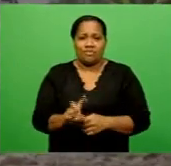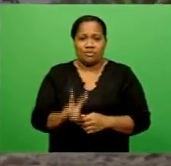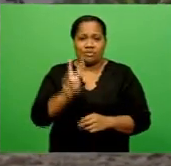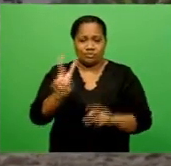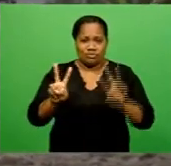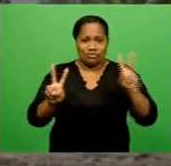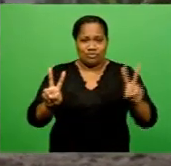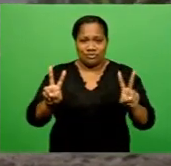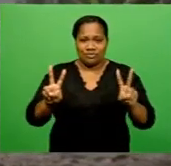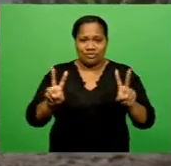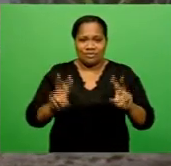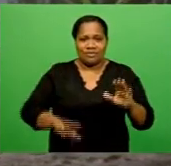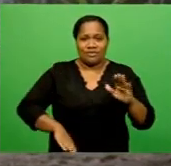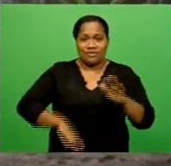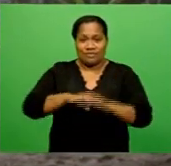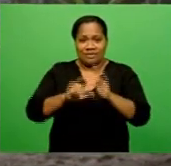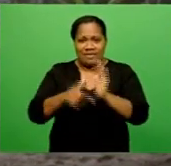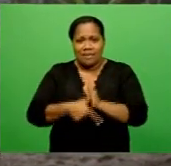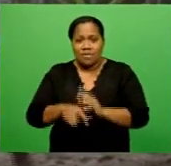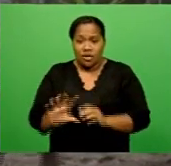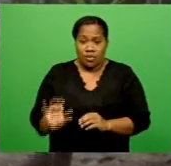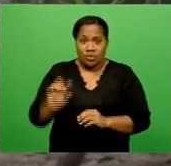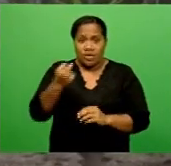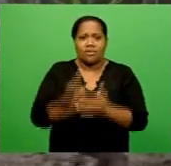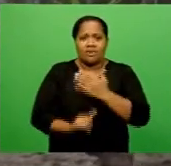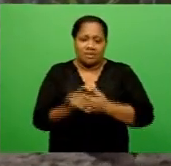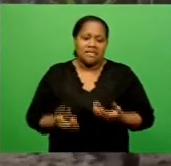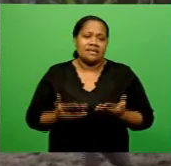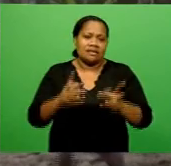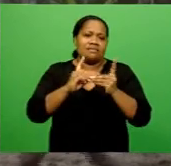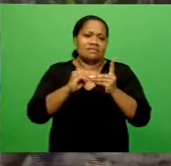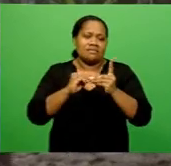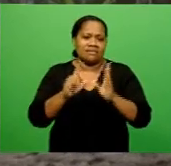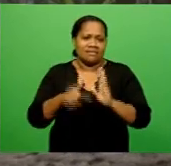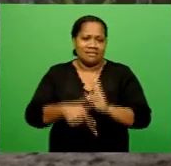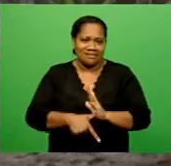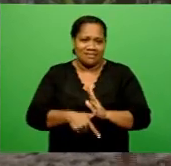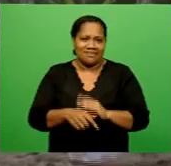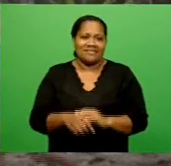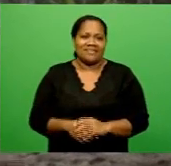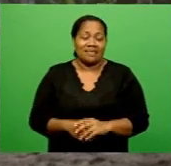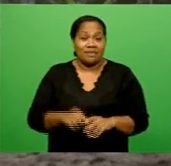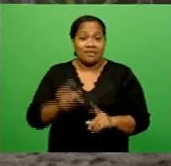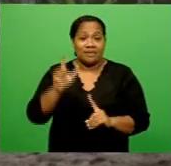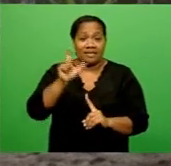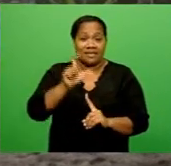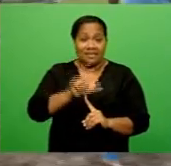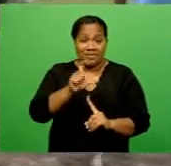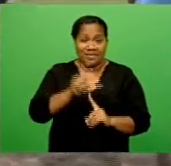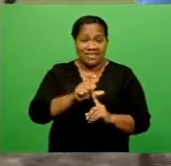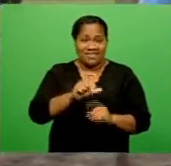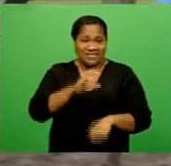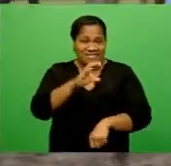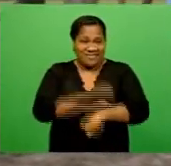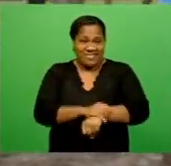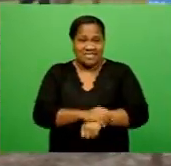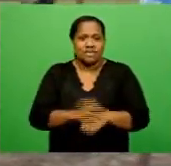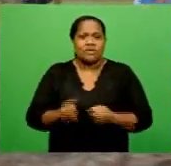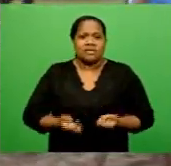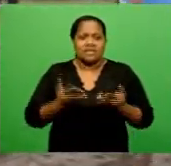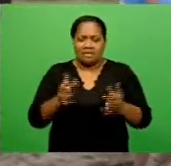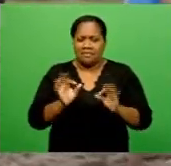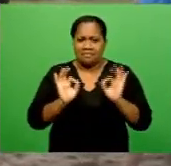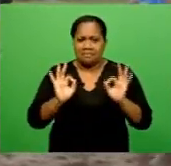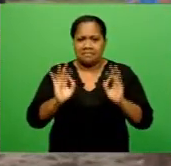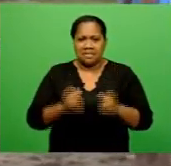and the winner had to be decided in extra time. Police White captain Shahil Dave gave them a perfect start in the